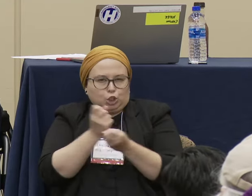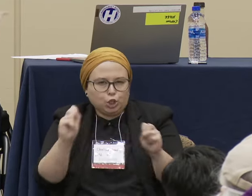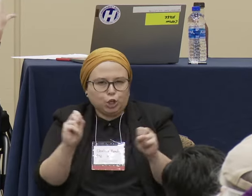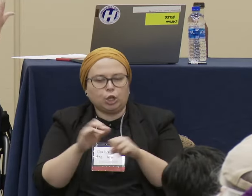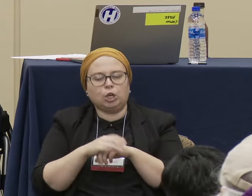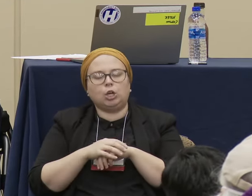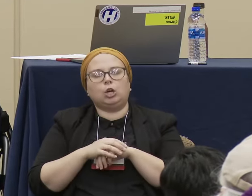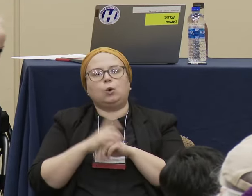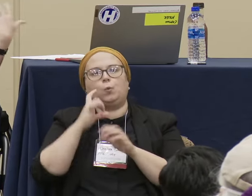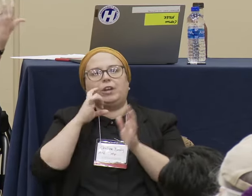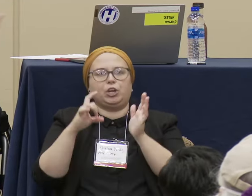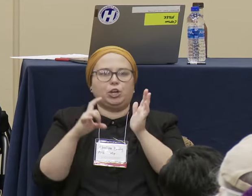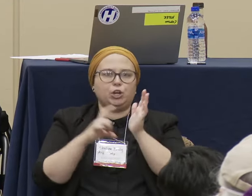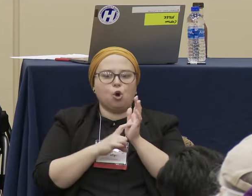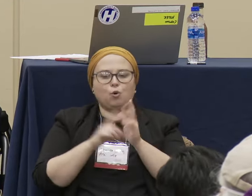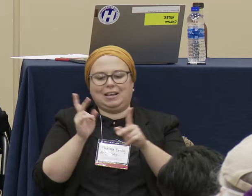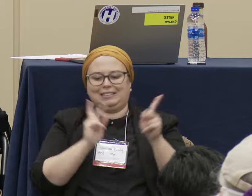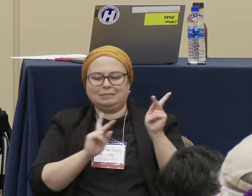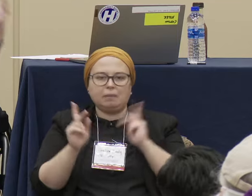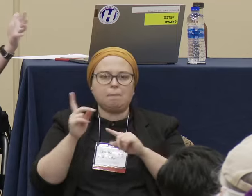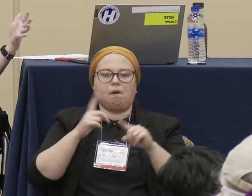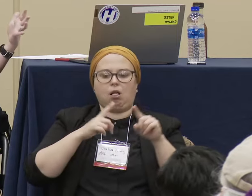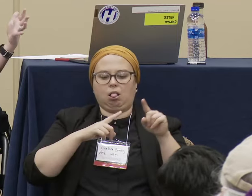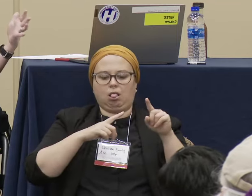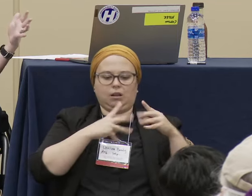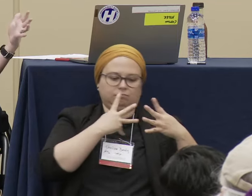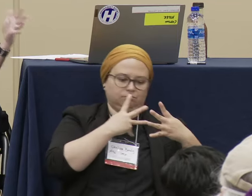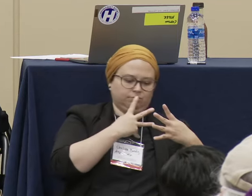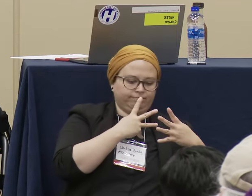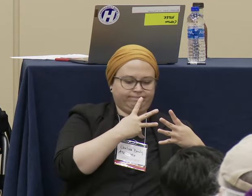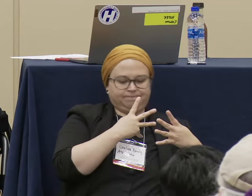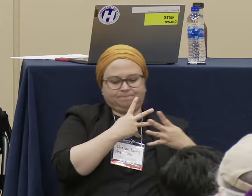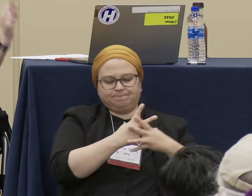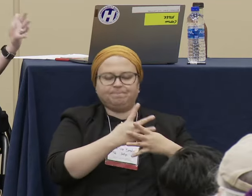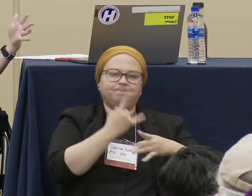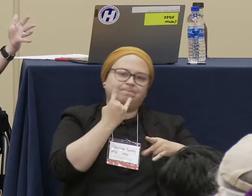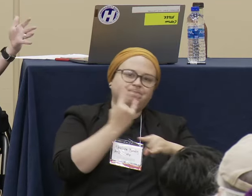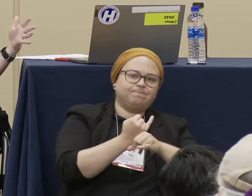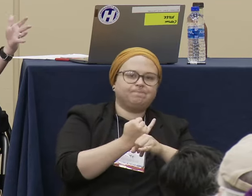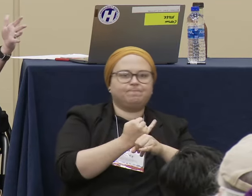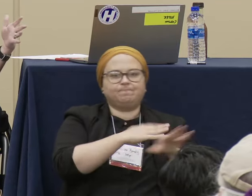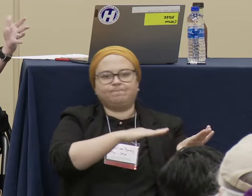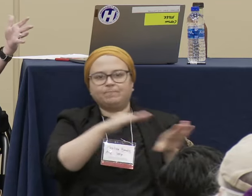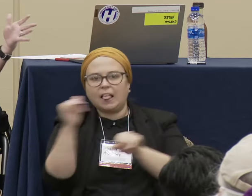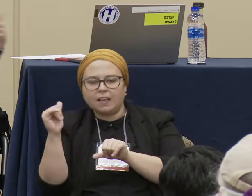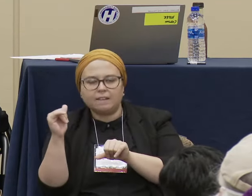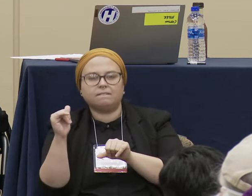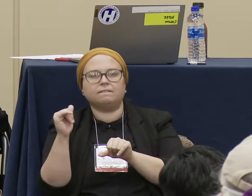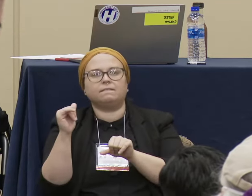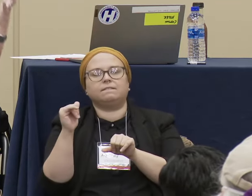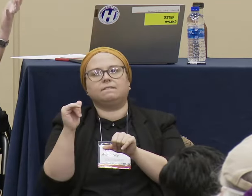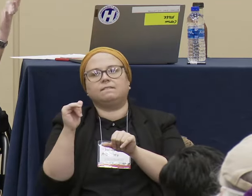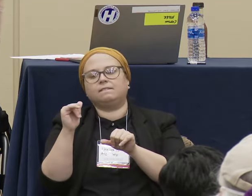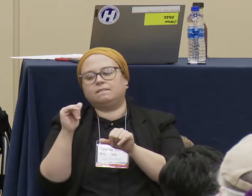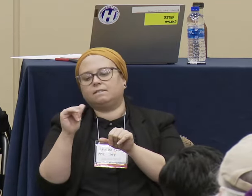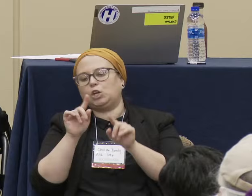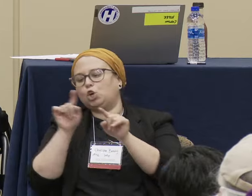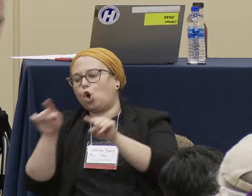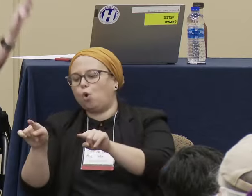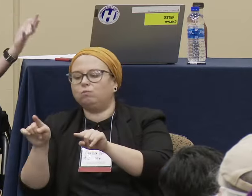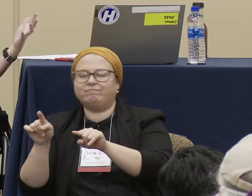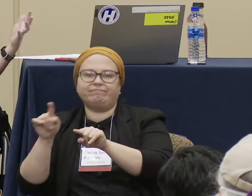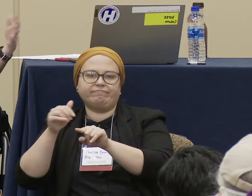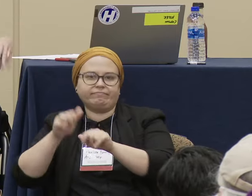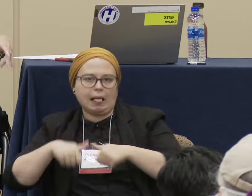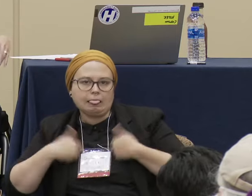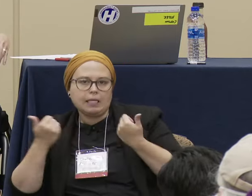like revolving door story, right? Like people exited psychiatric institution, they went on, on the streets, and then